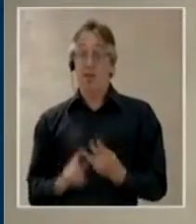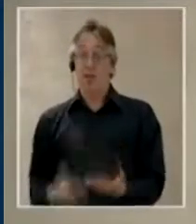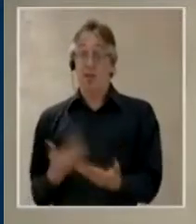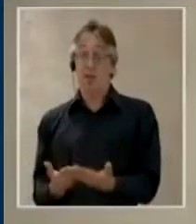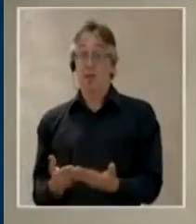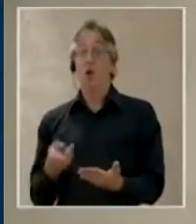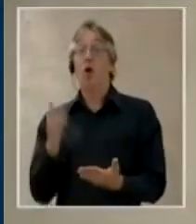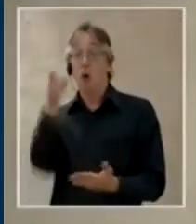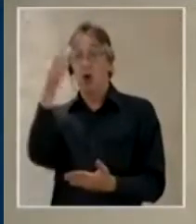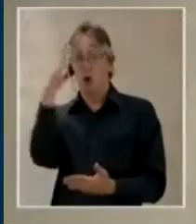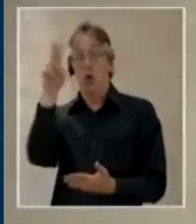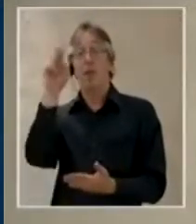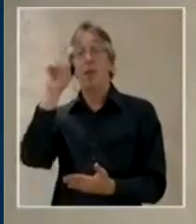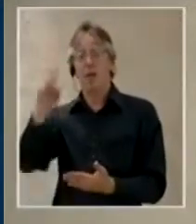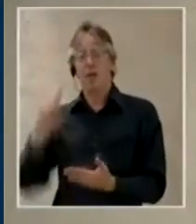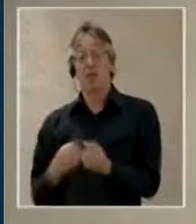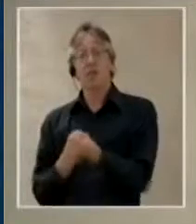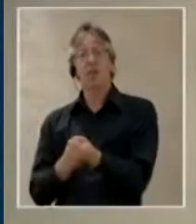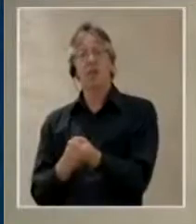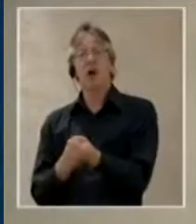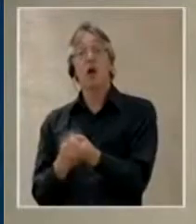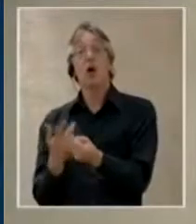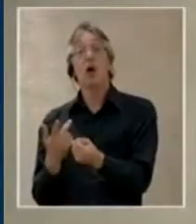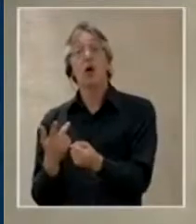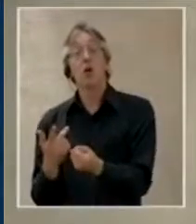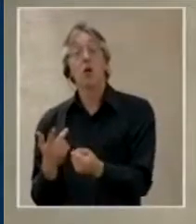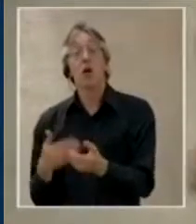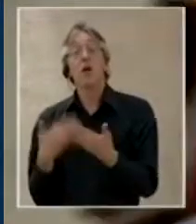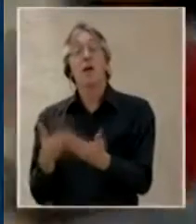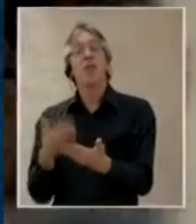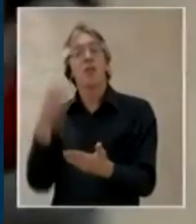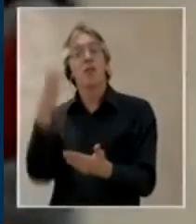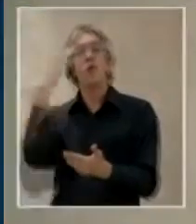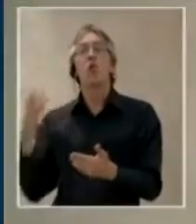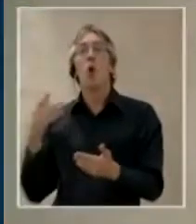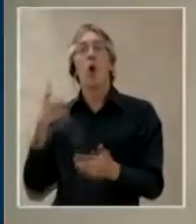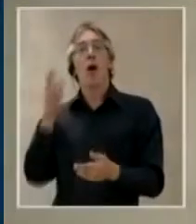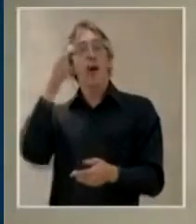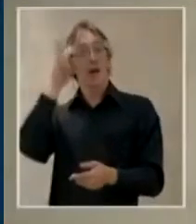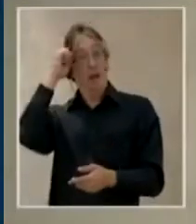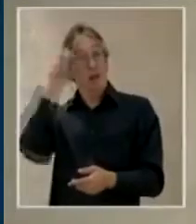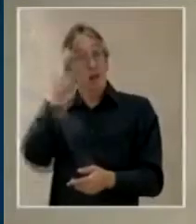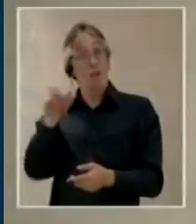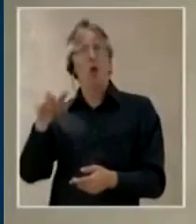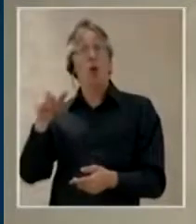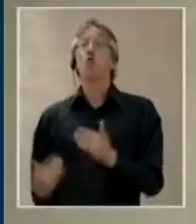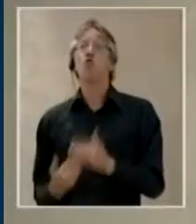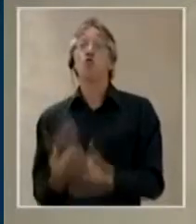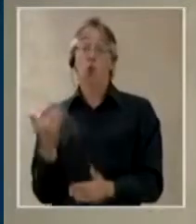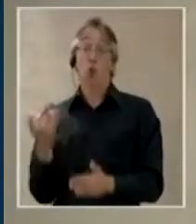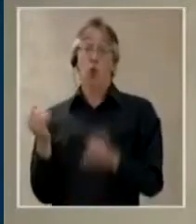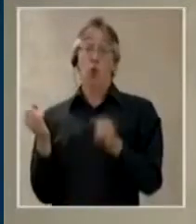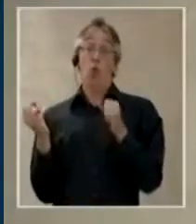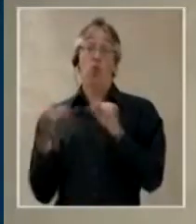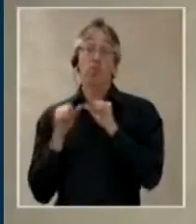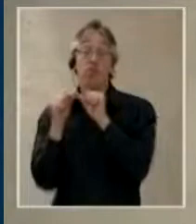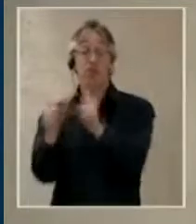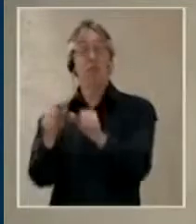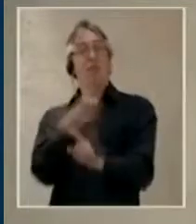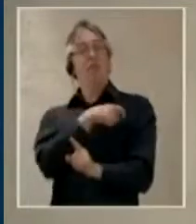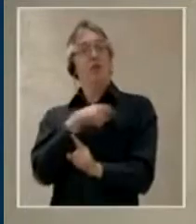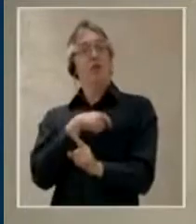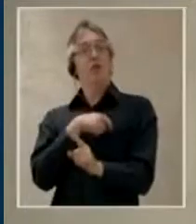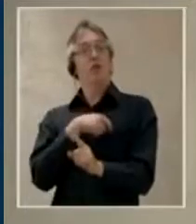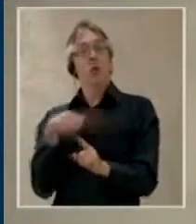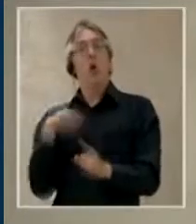provide Indigenous peoples and governments a new status for participating in United Nations activities, a permanent status that